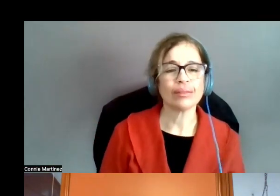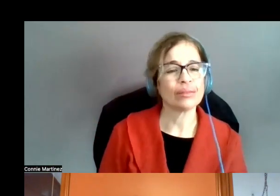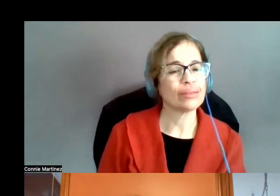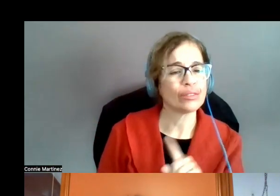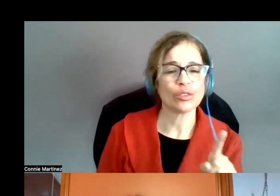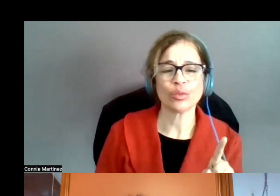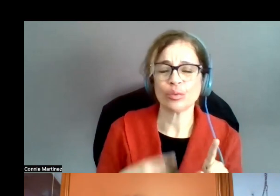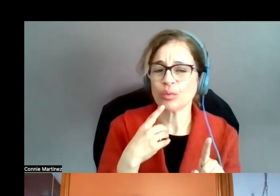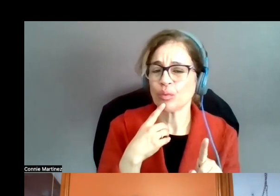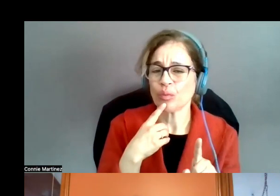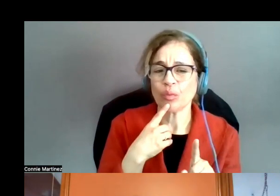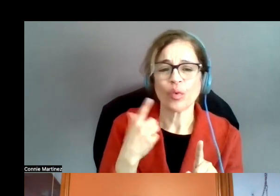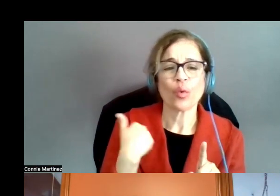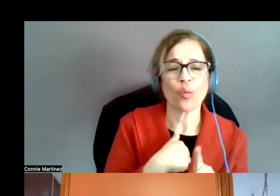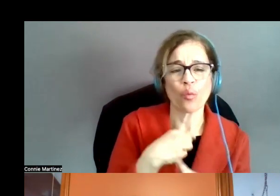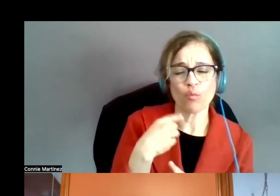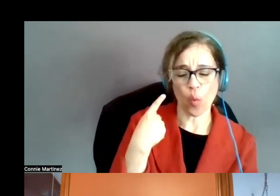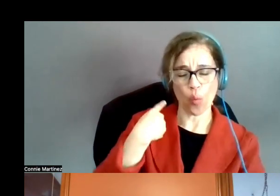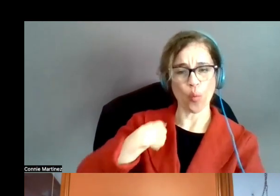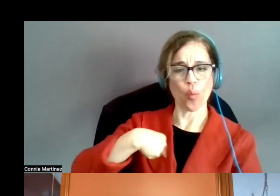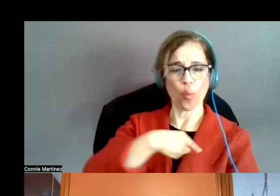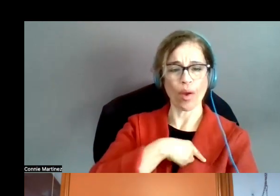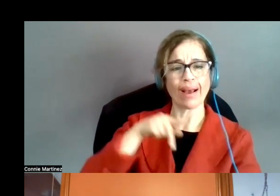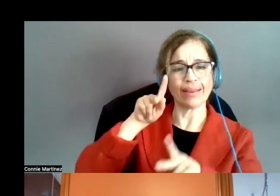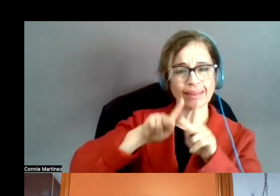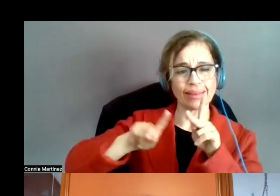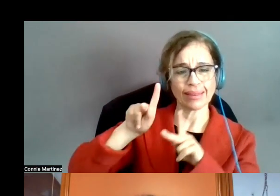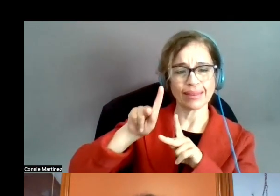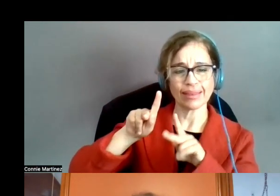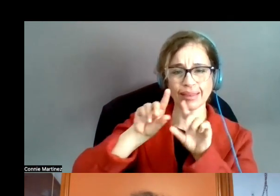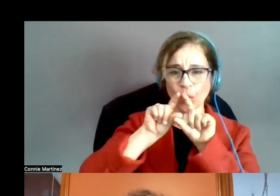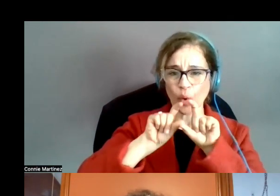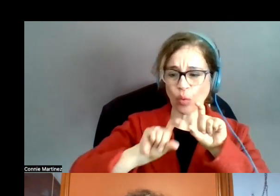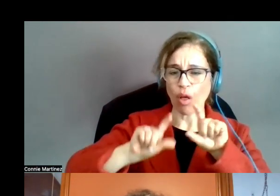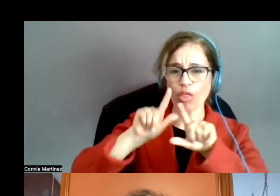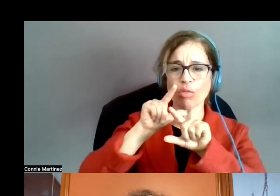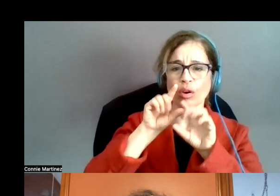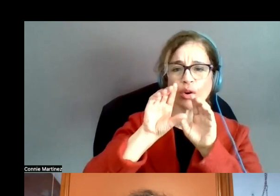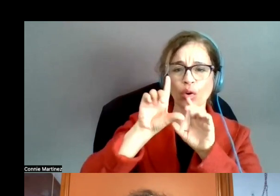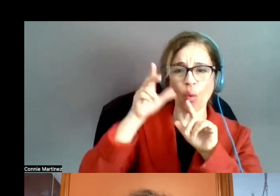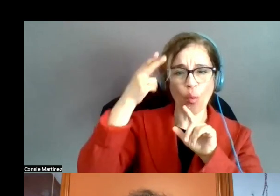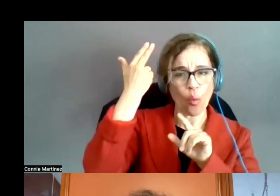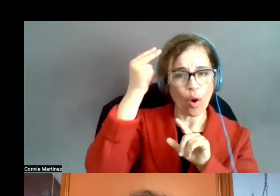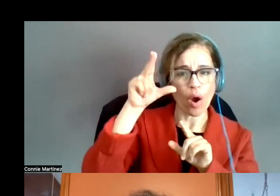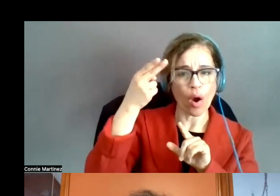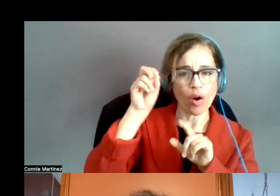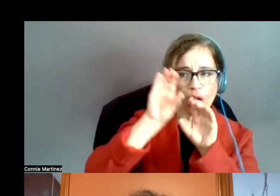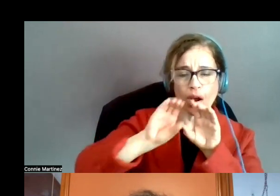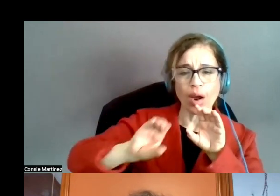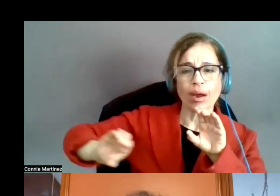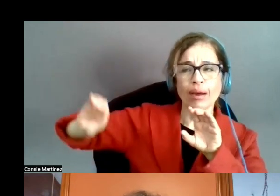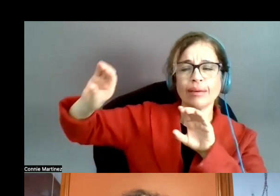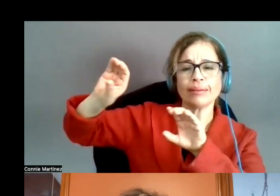say that, and we think of the people in the Alps, right, with those really long horns going across the